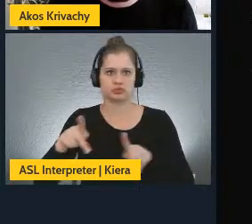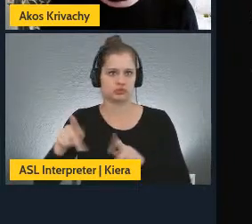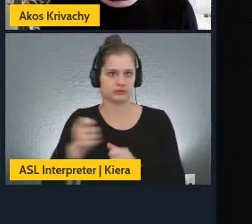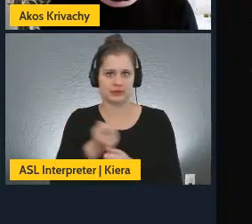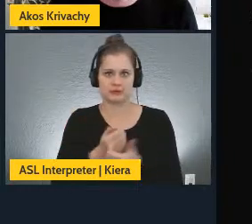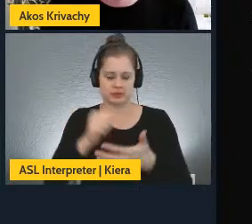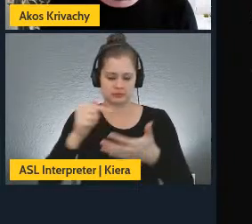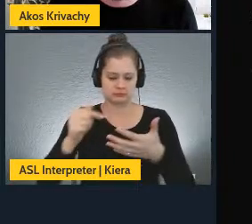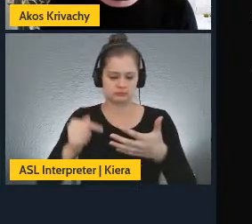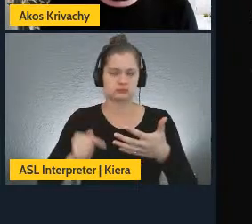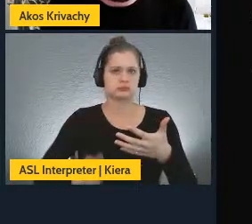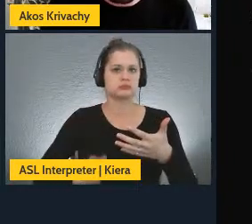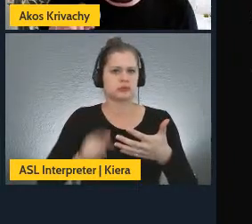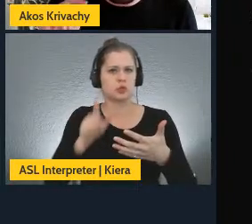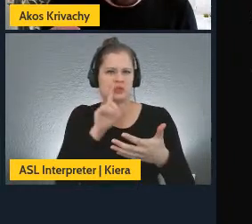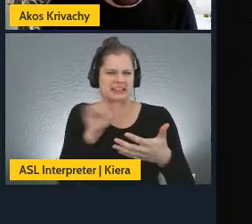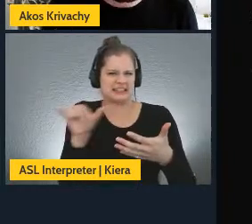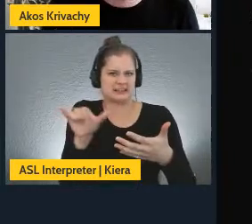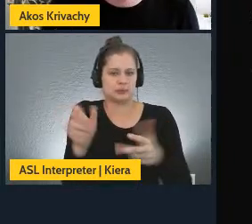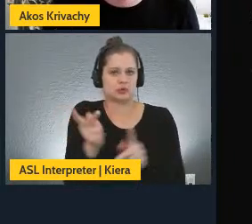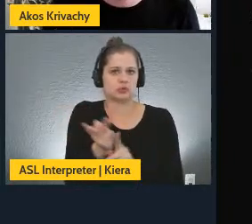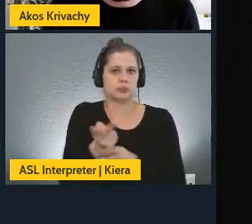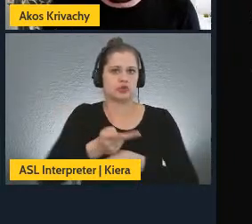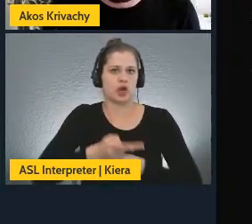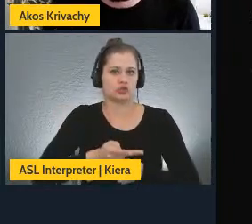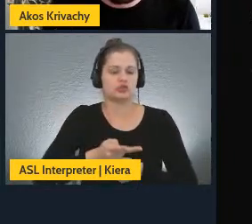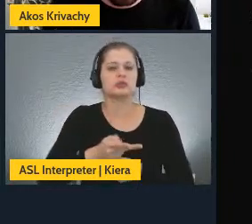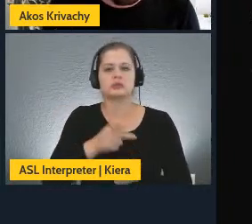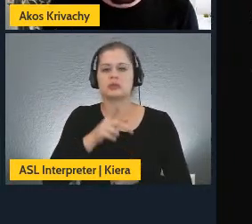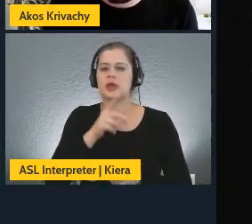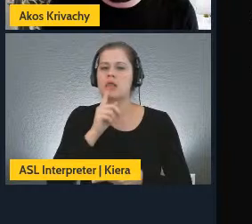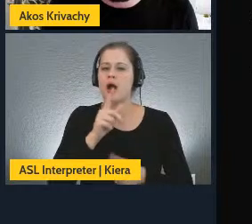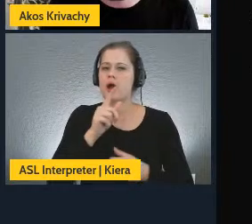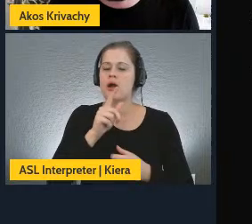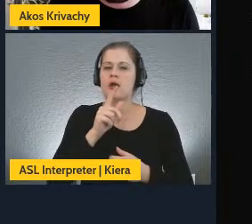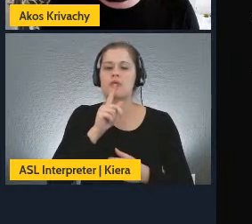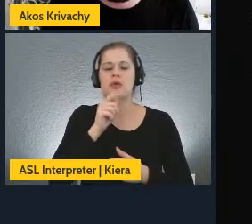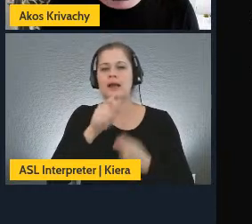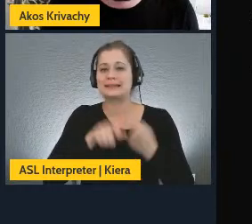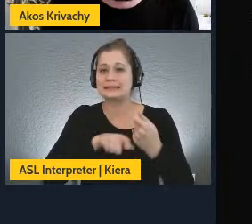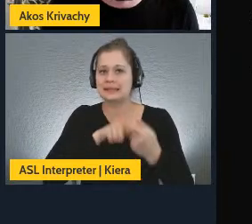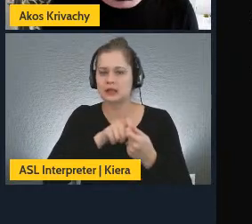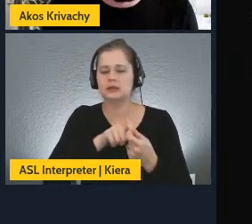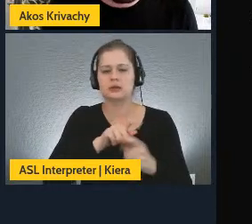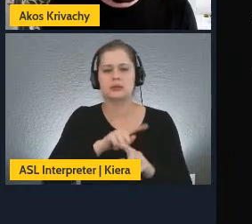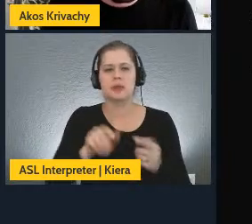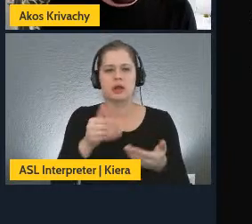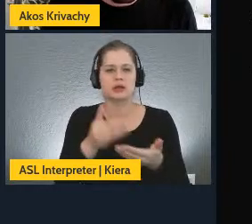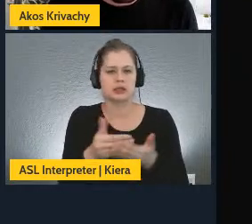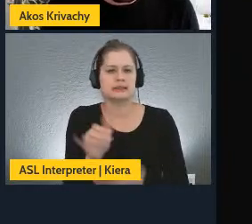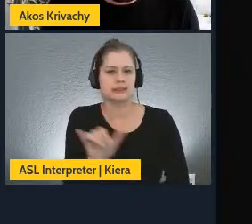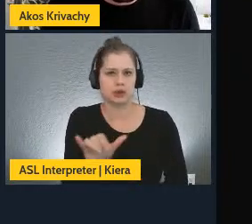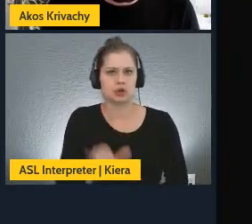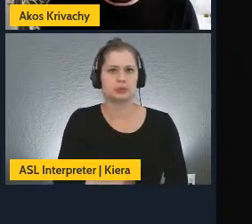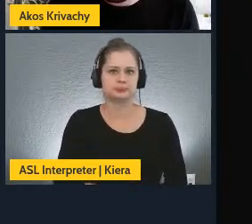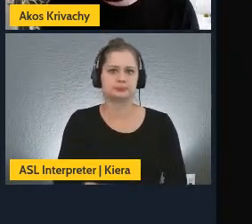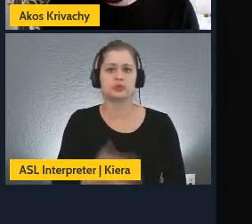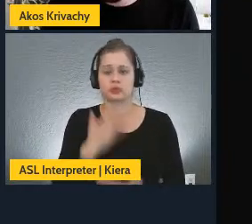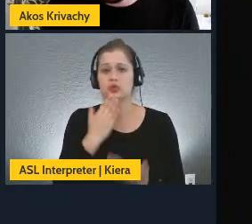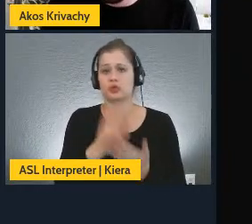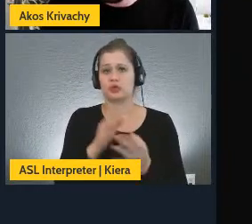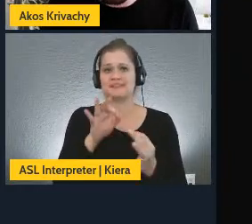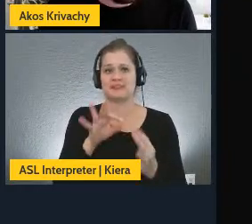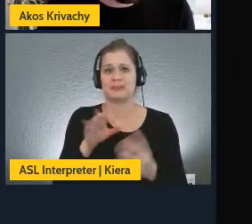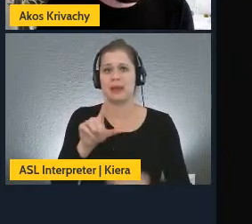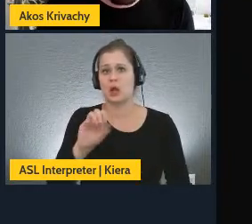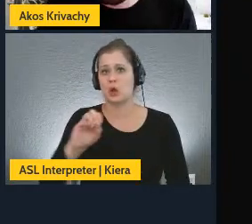essentially very, very close to production. Not exactly, but very close. This results in a very quick feedback loop. So